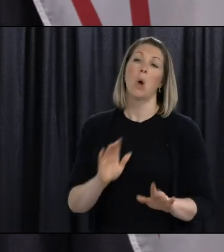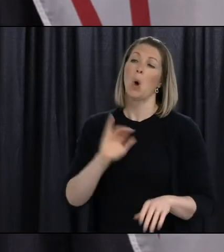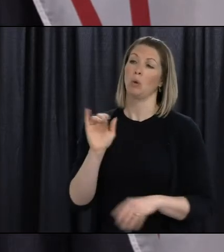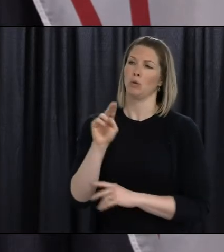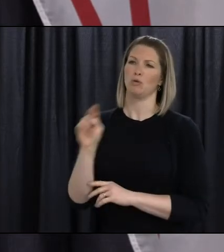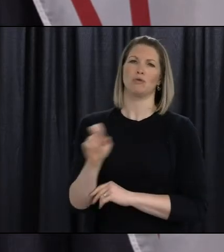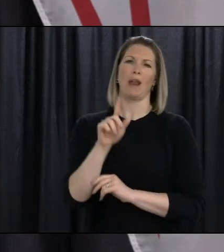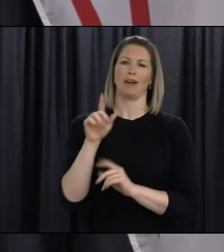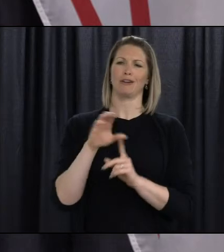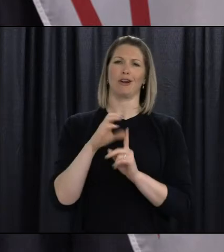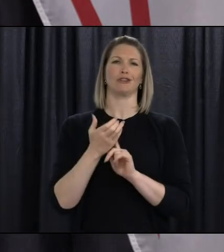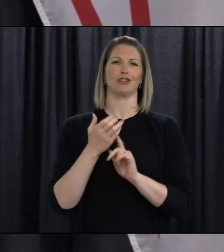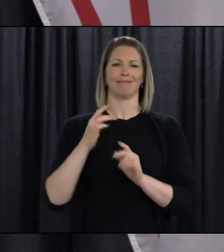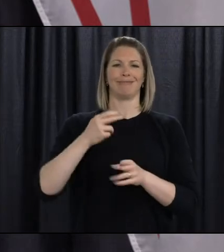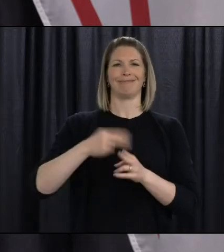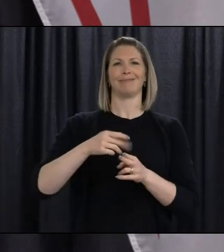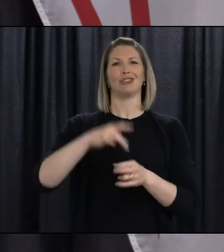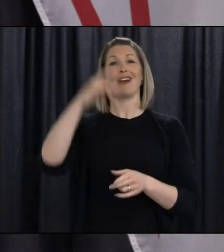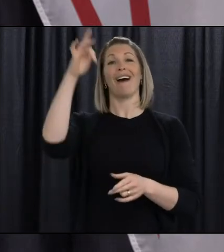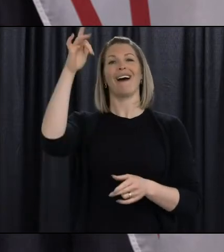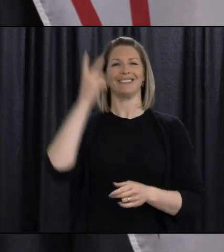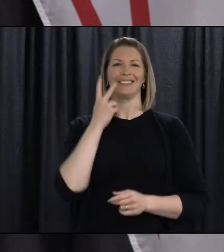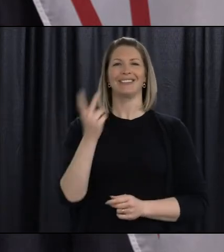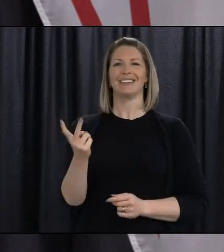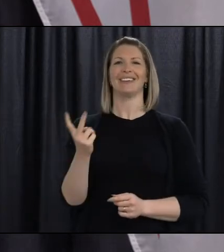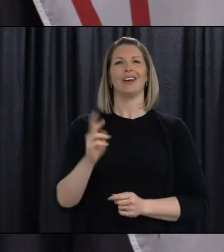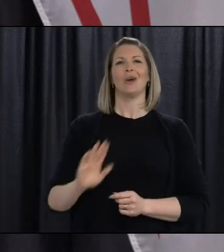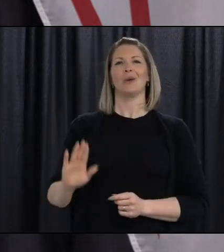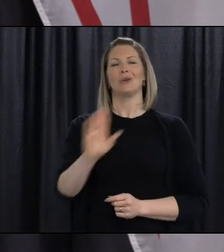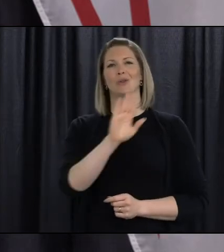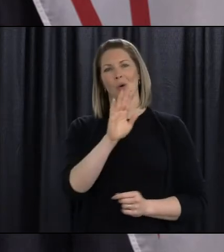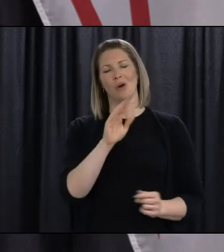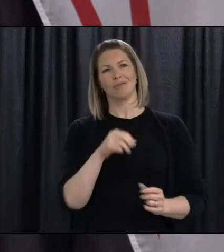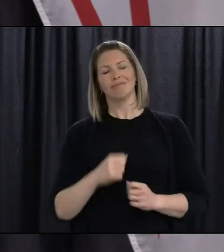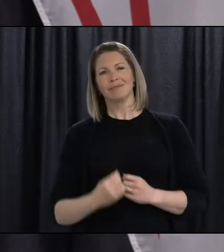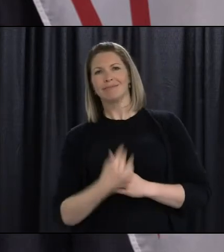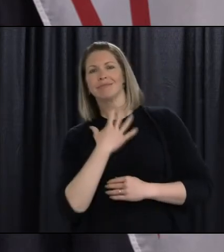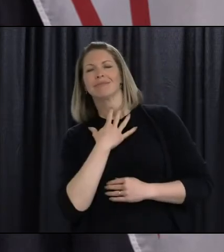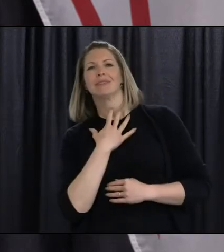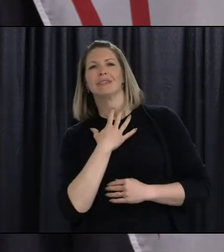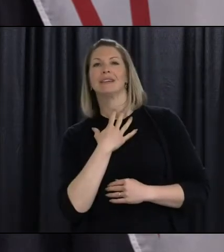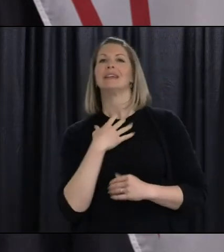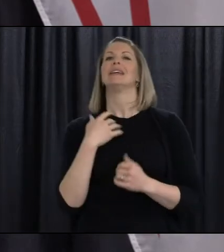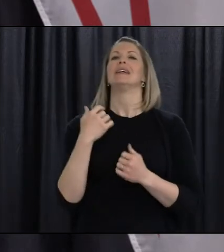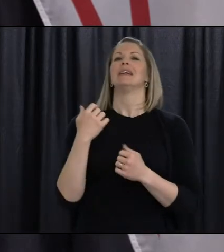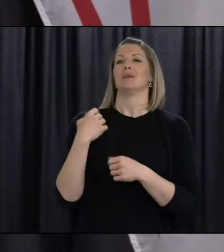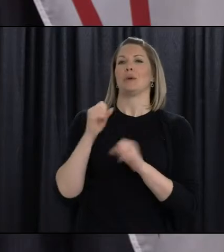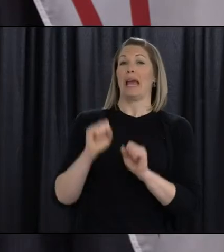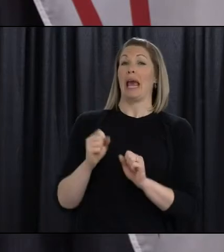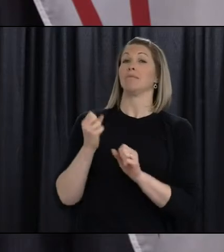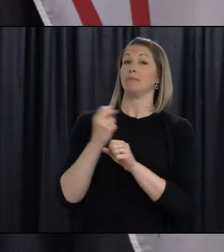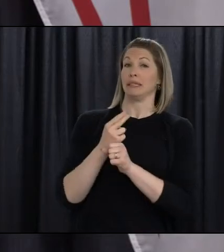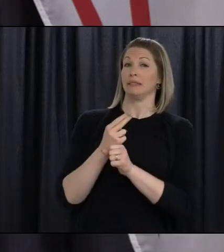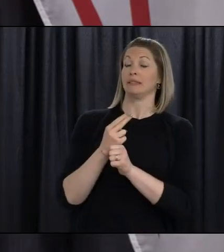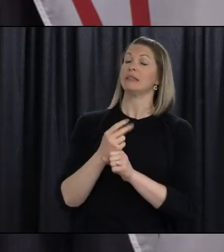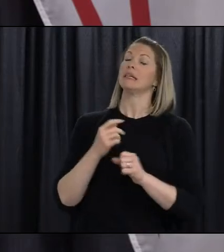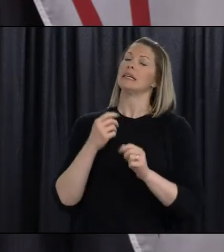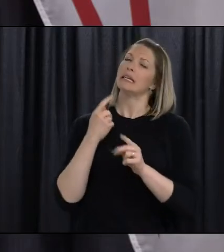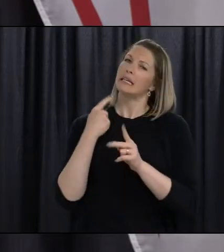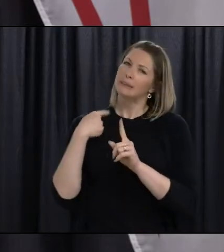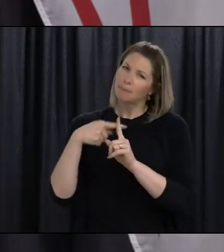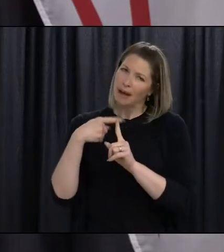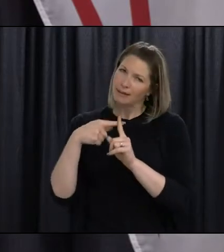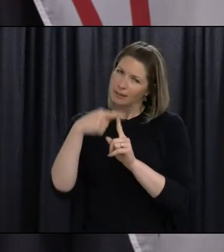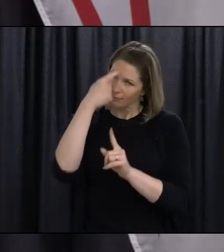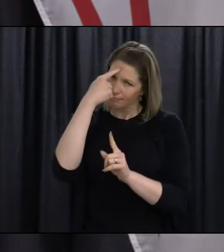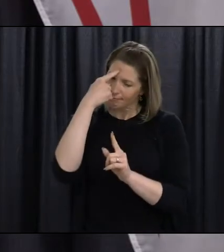a province. We have already come so far, and we will get through this together. Hold fast, Newfoundland and Labrador, and have a good weekend.